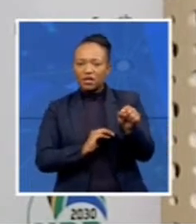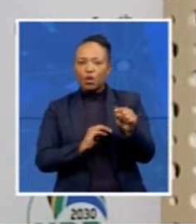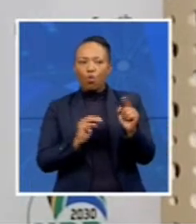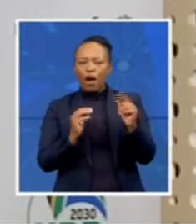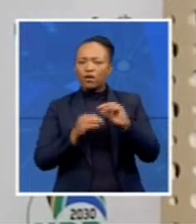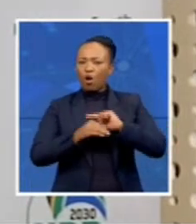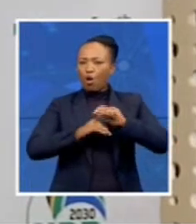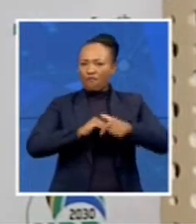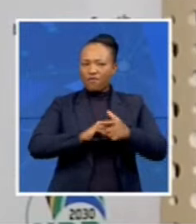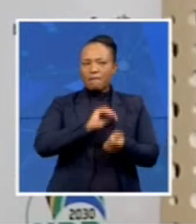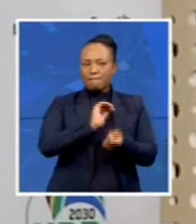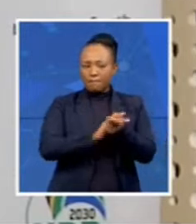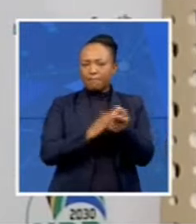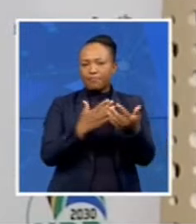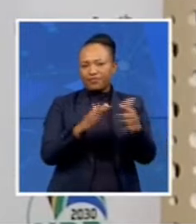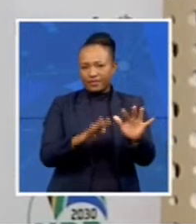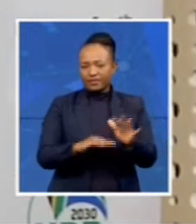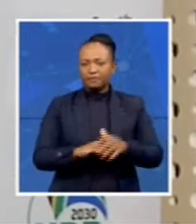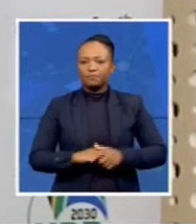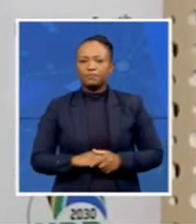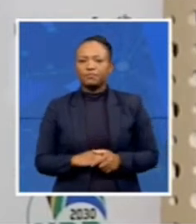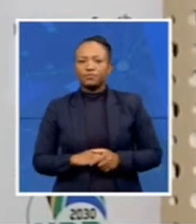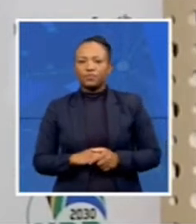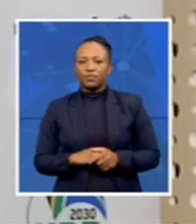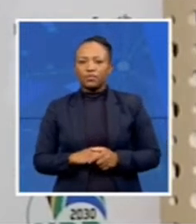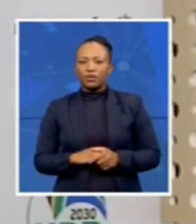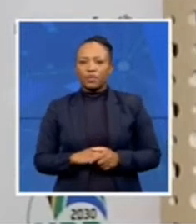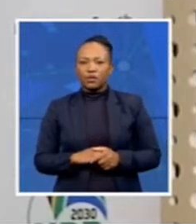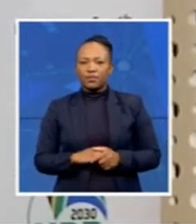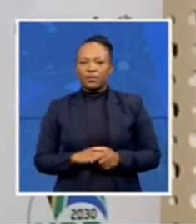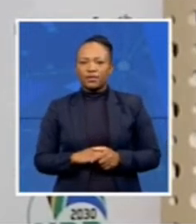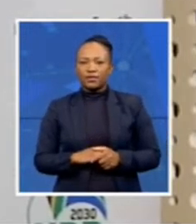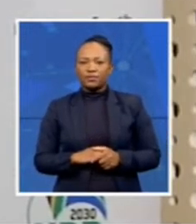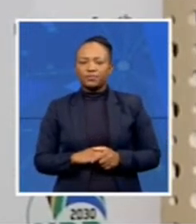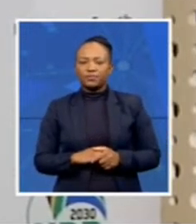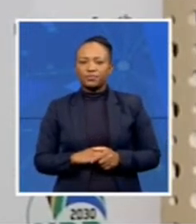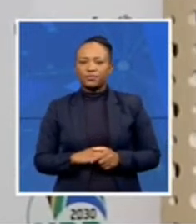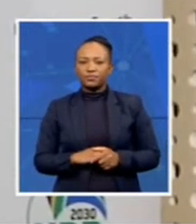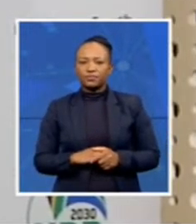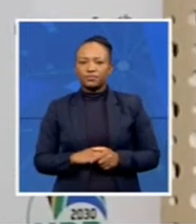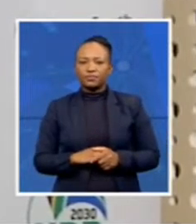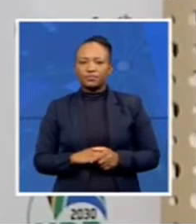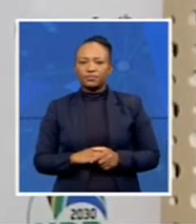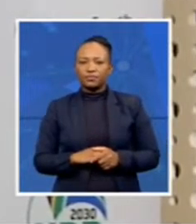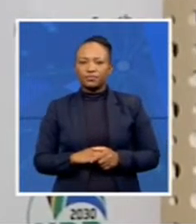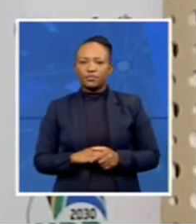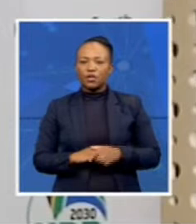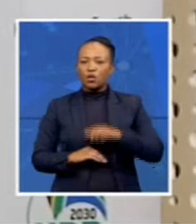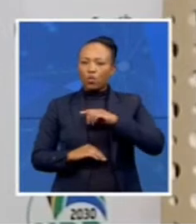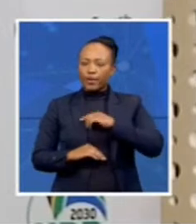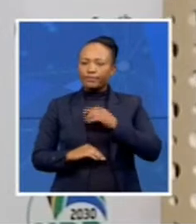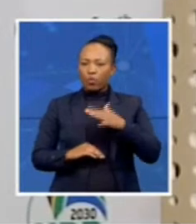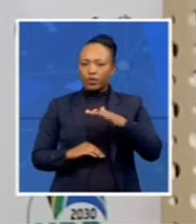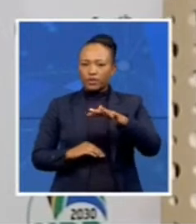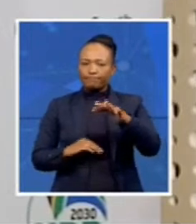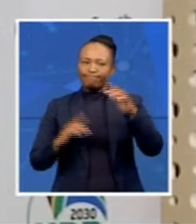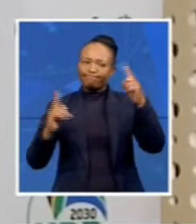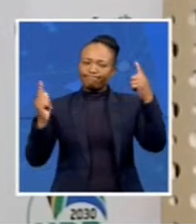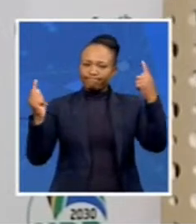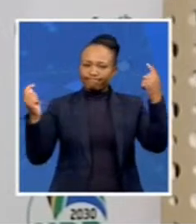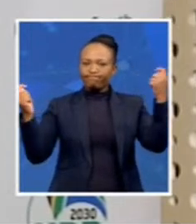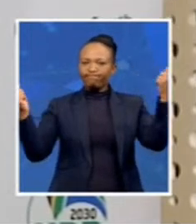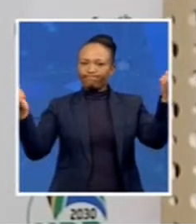Now, this year, the World Water Day is celebrated under the theme, making the